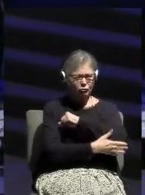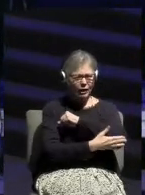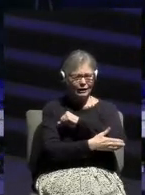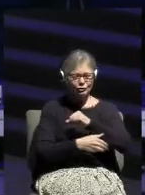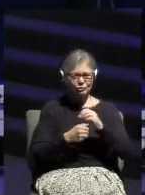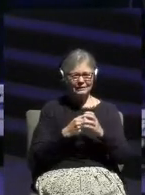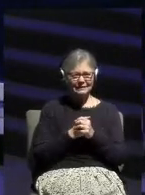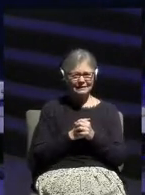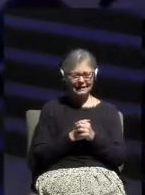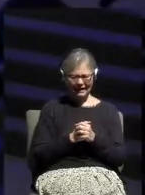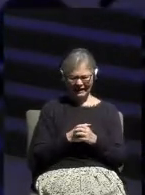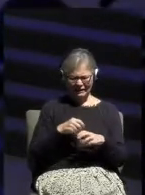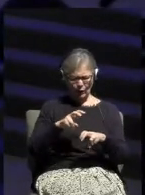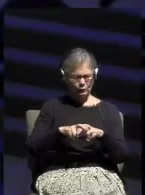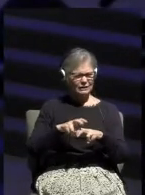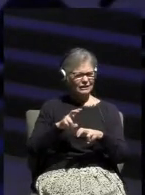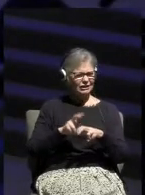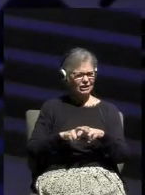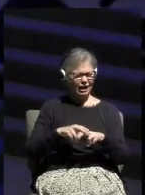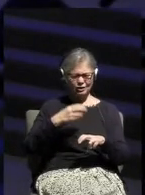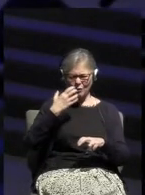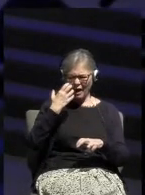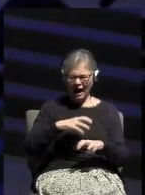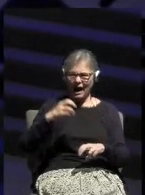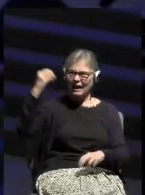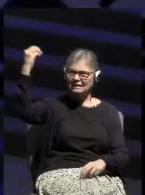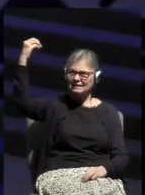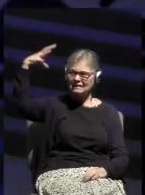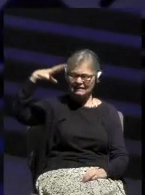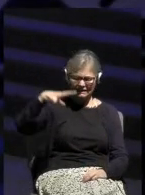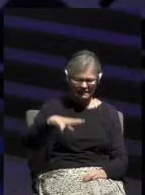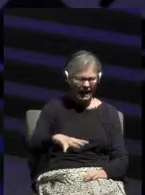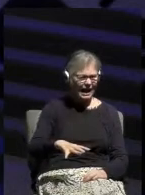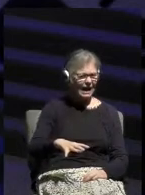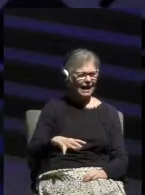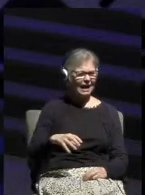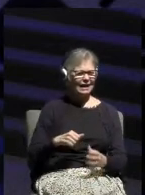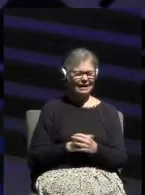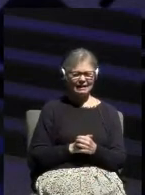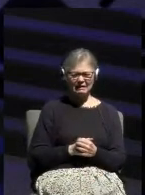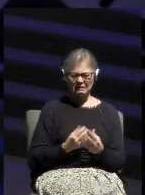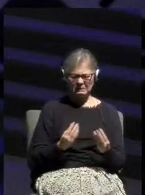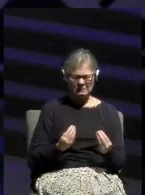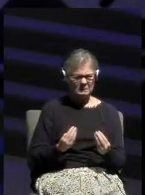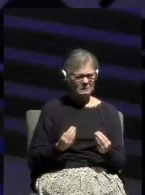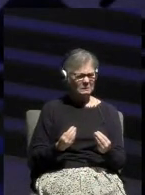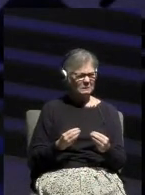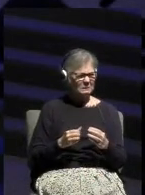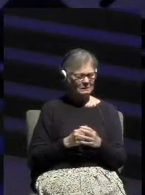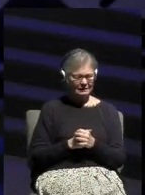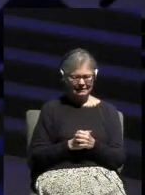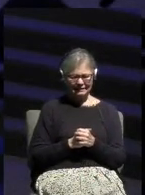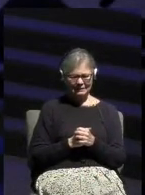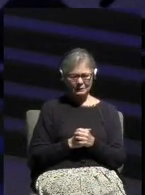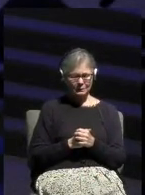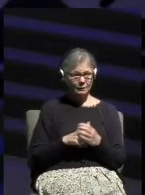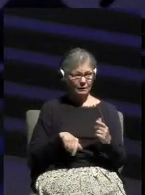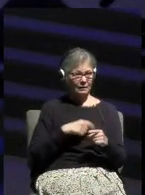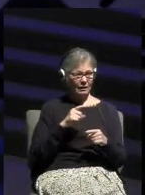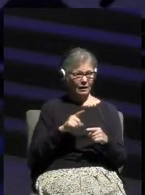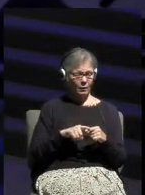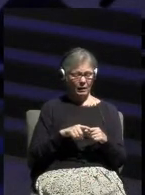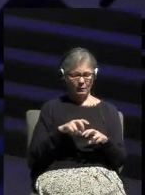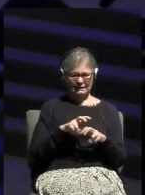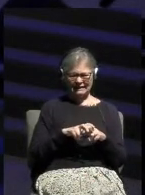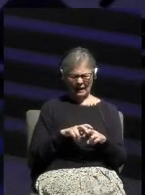And I think those chairs were being subjected to the heat. Right? I mean, even when we sat down on them, we were